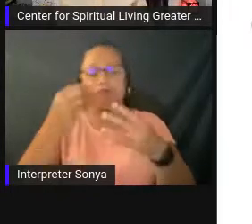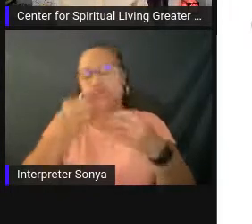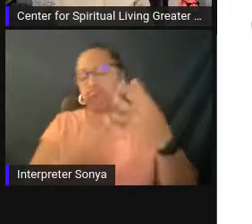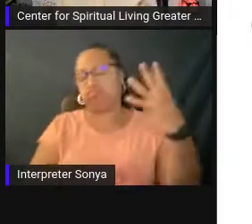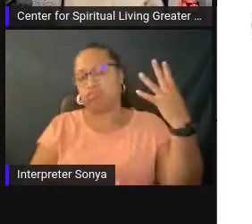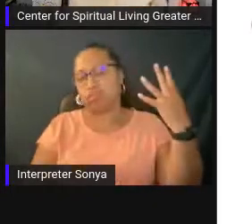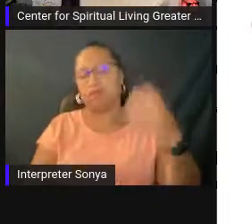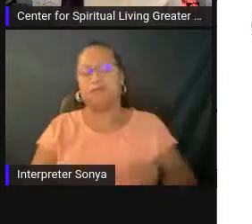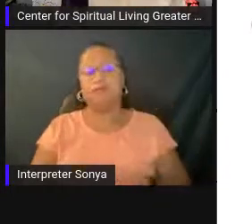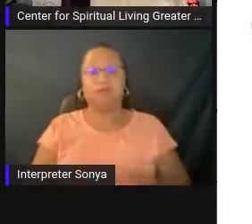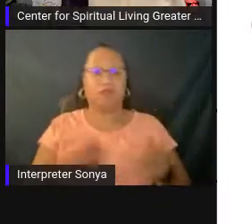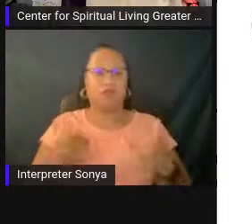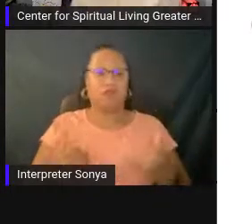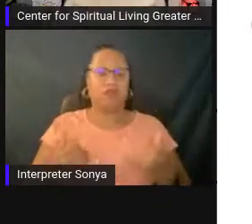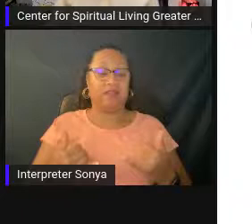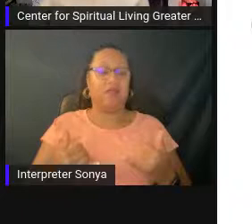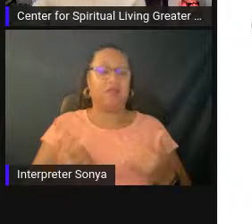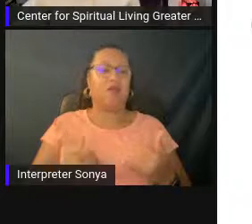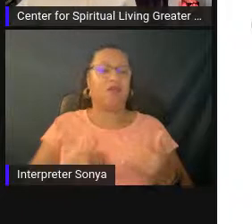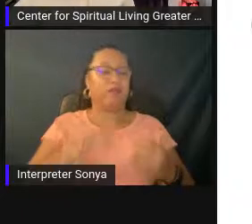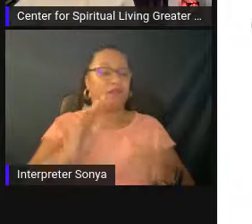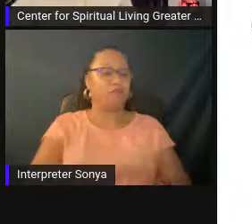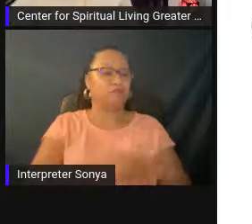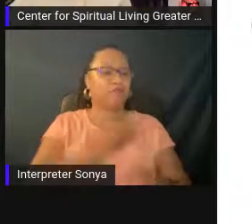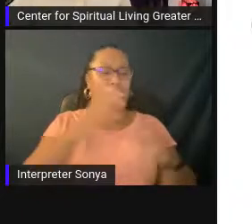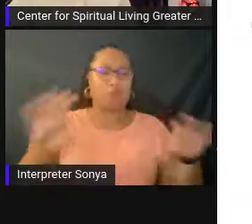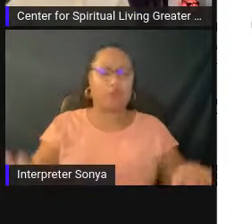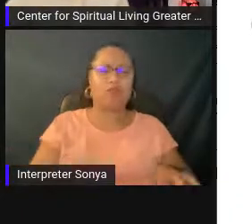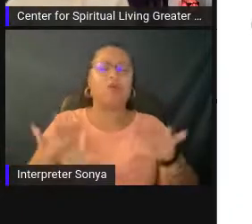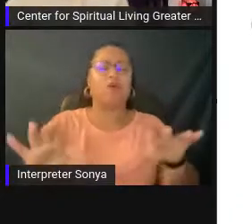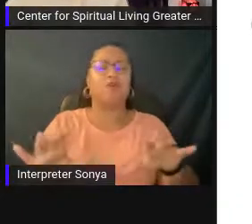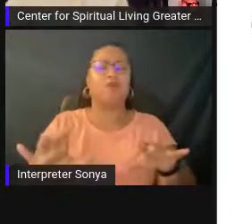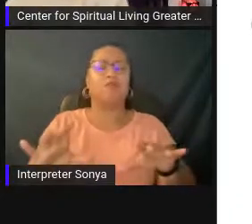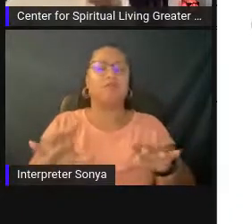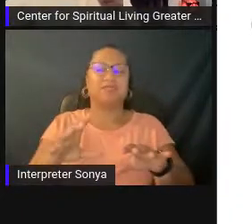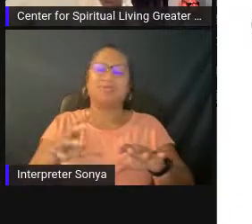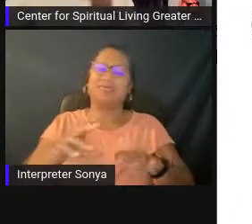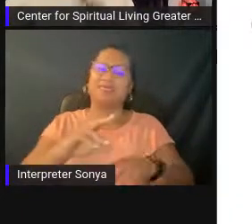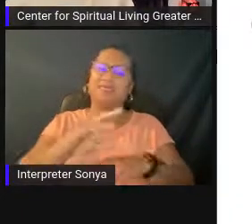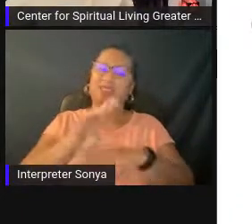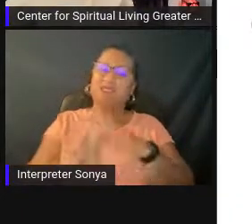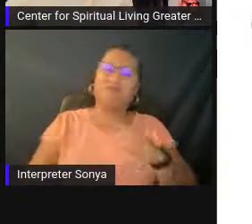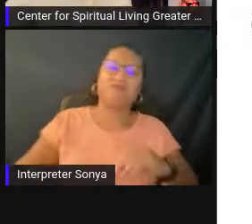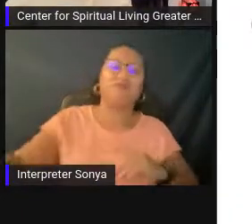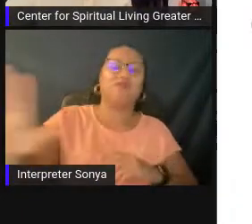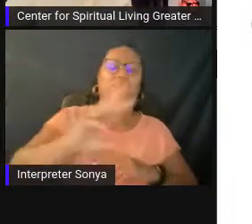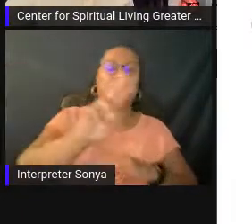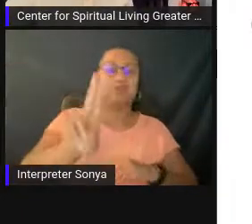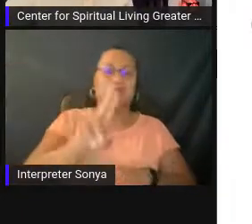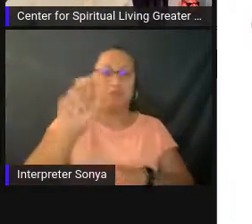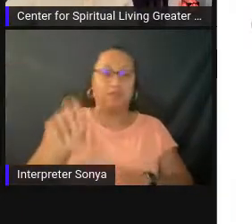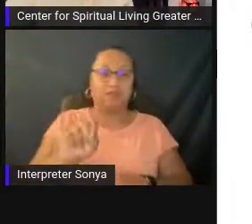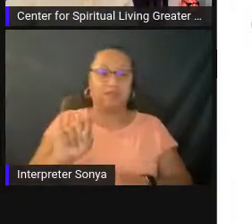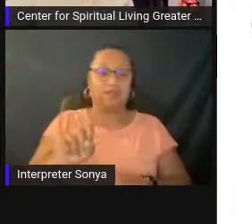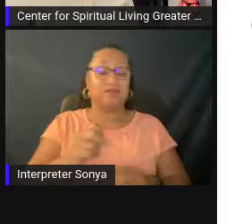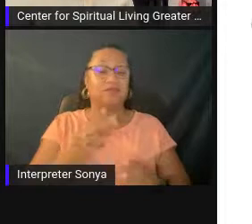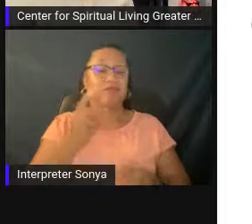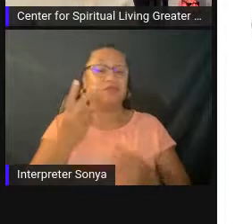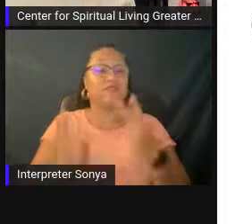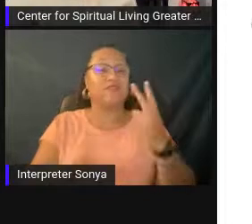Robert currently gives concerts, lectures, and workshops nationwide. Visit his website to learn more,